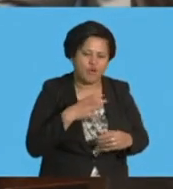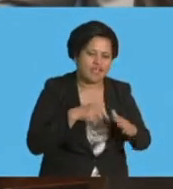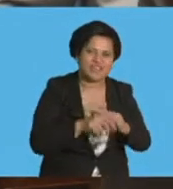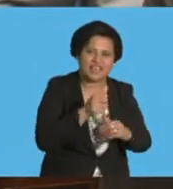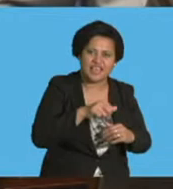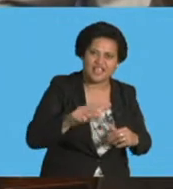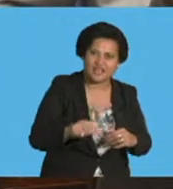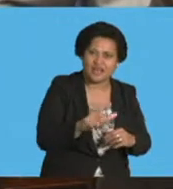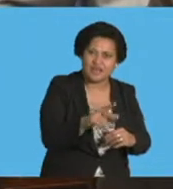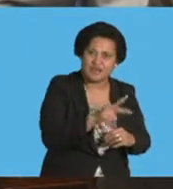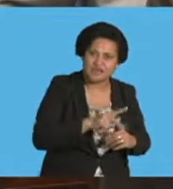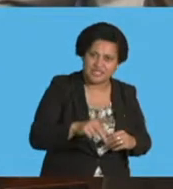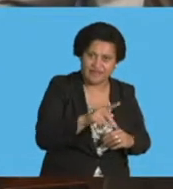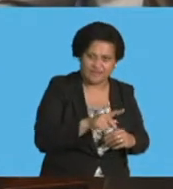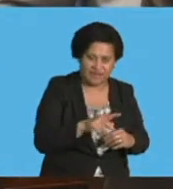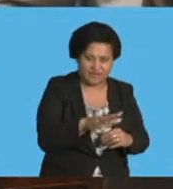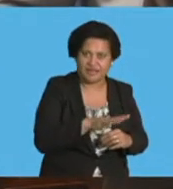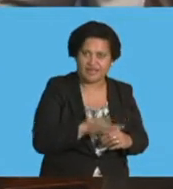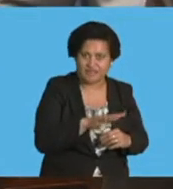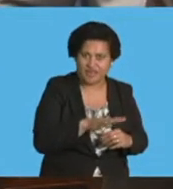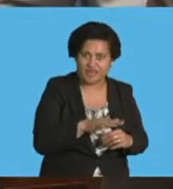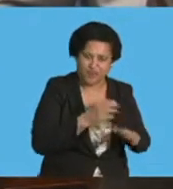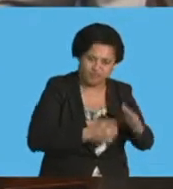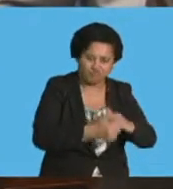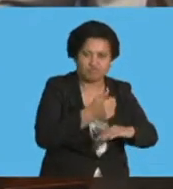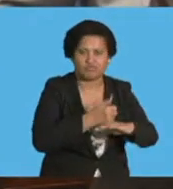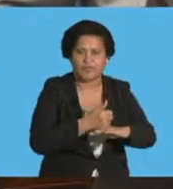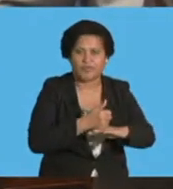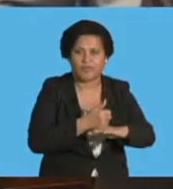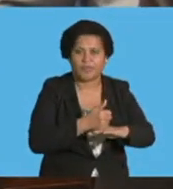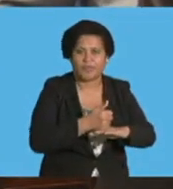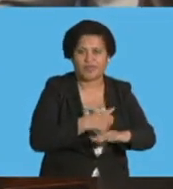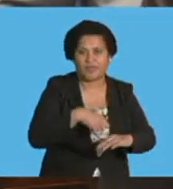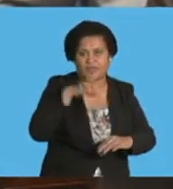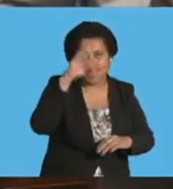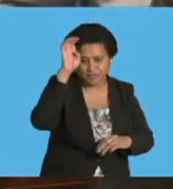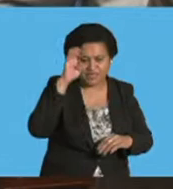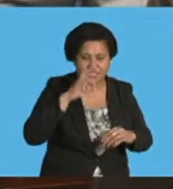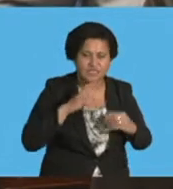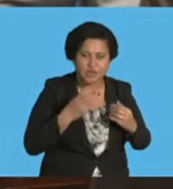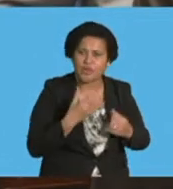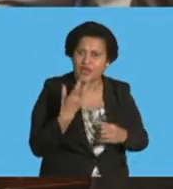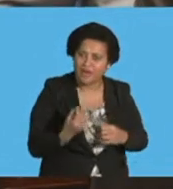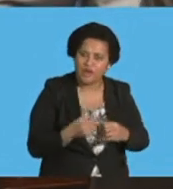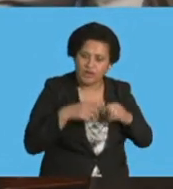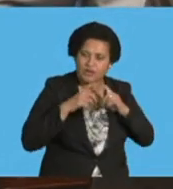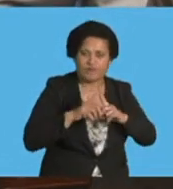the multilateral organizations as well. These are the guiding